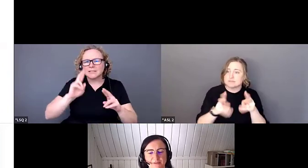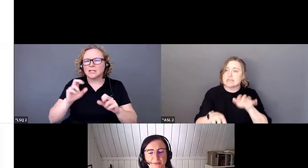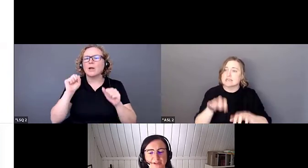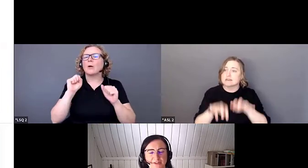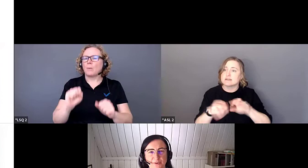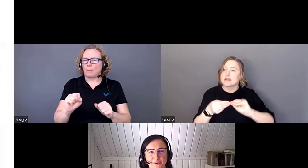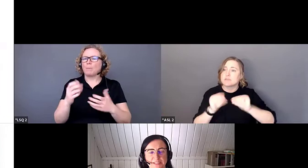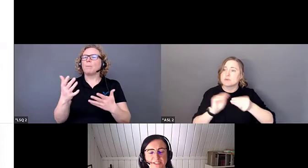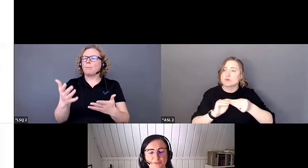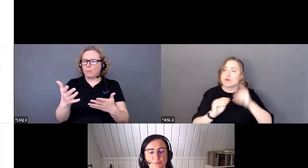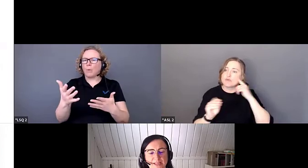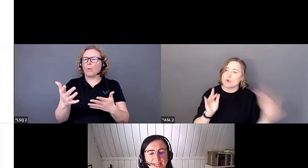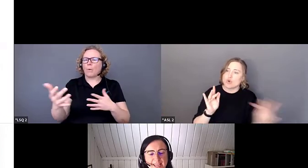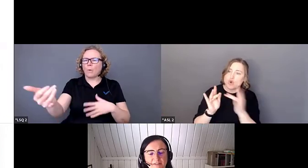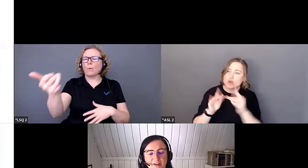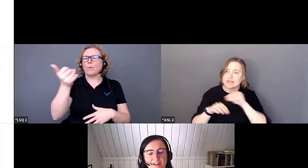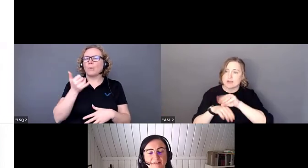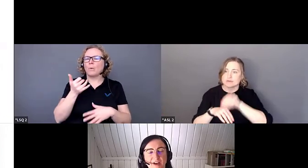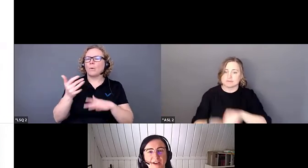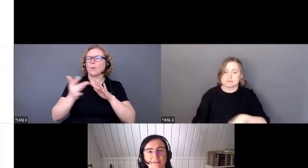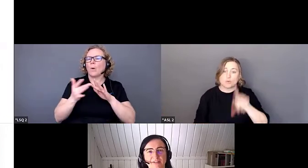as reminding folks it's